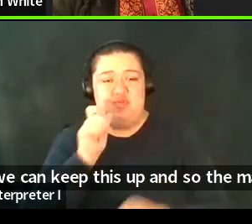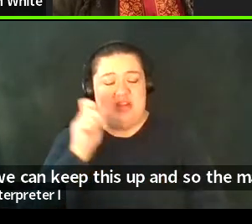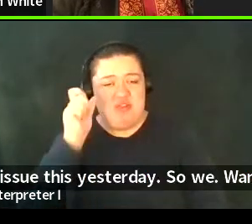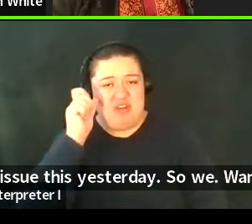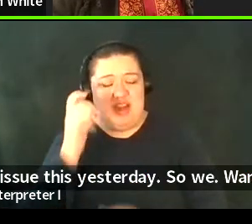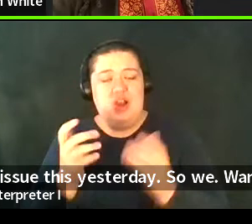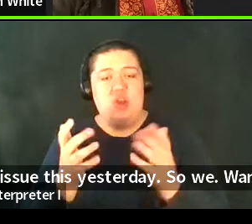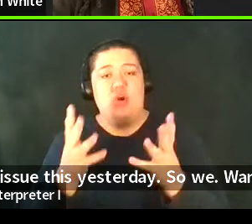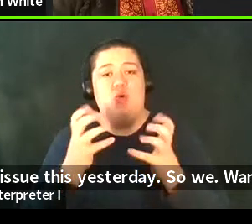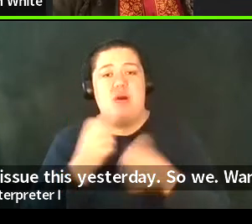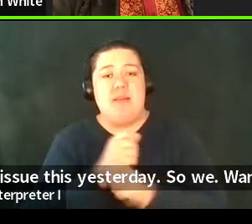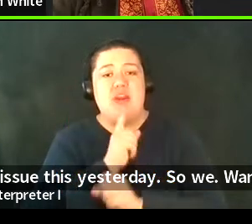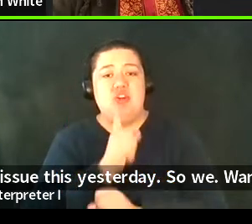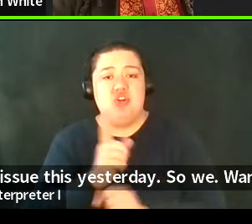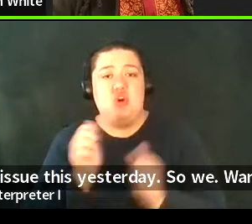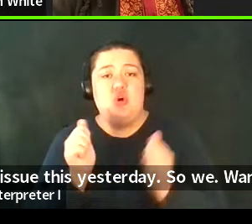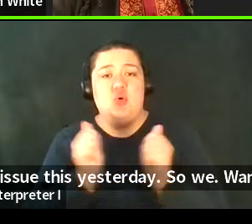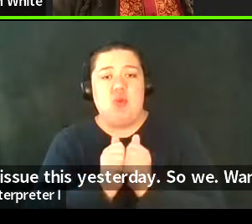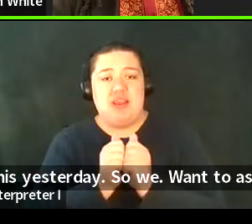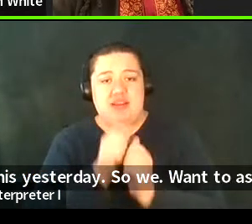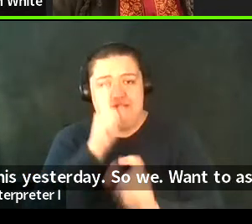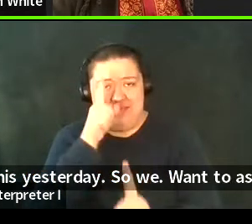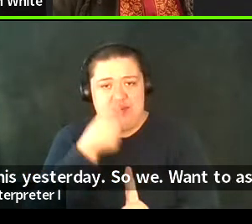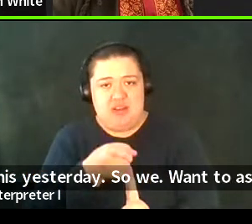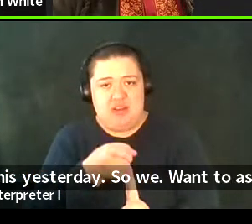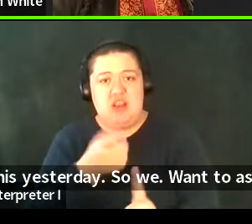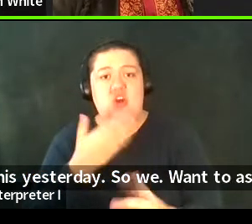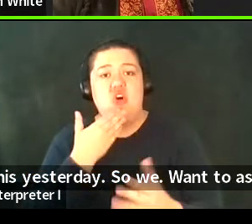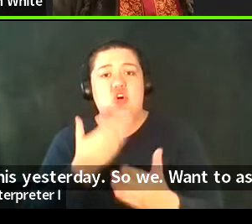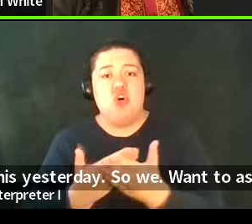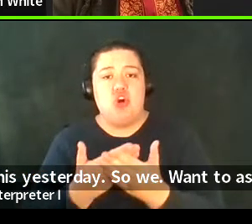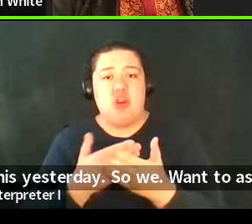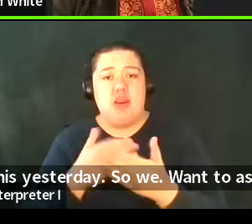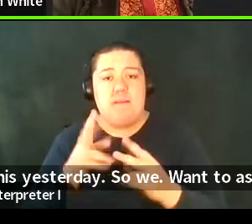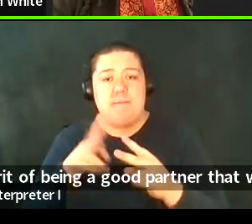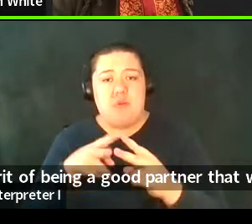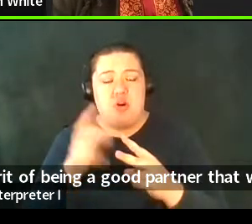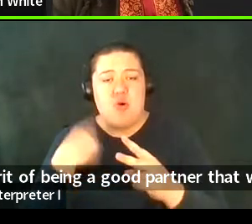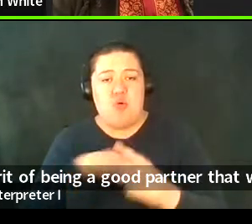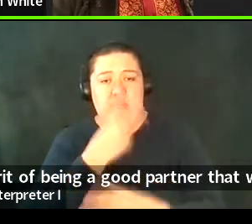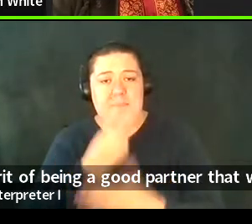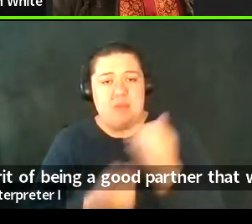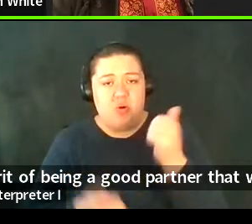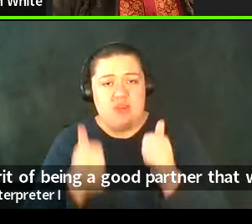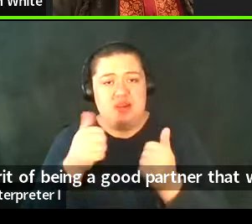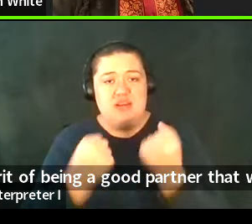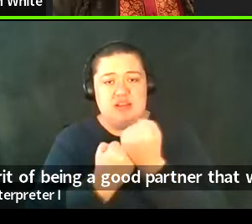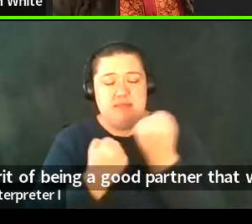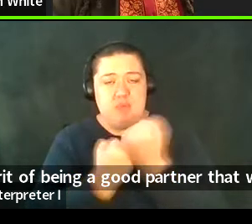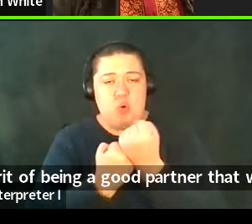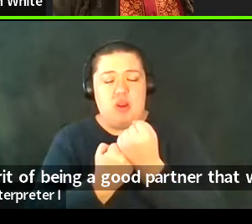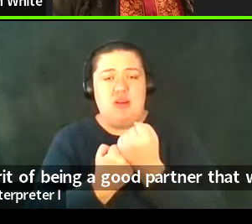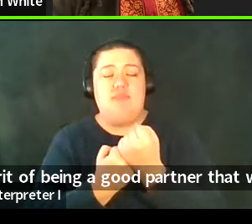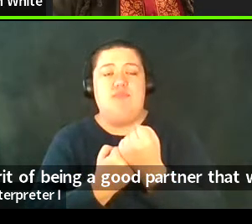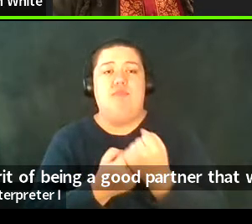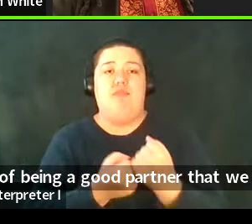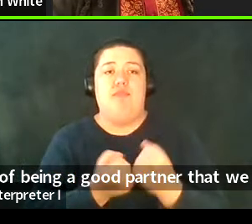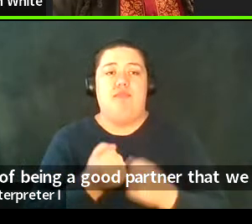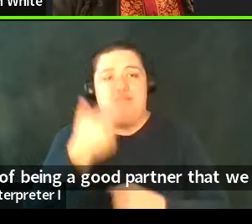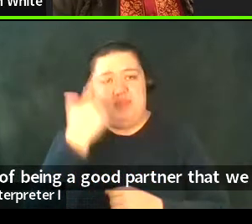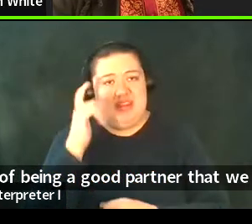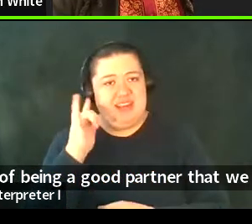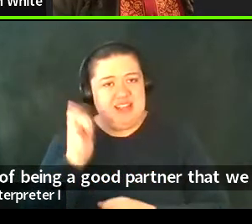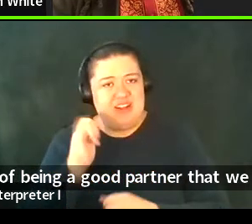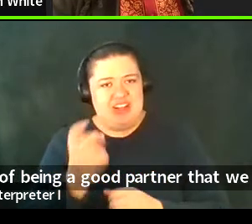to ensure that in the spirit of being a good partner, that we can both support this, because it sounds like